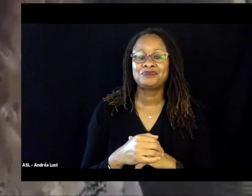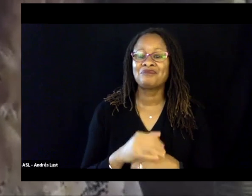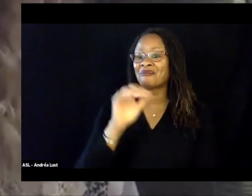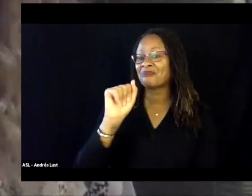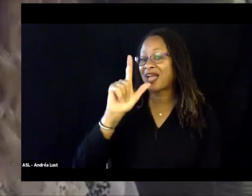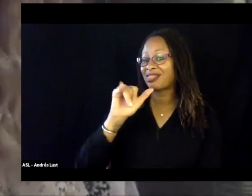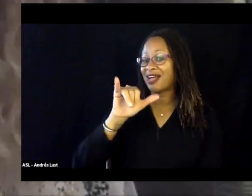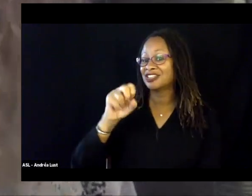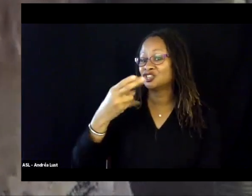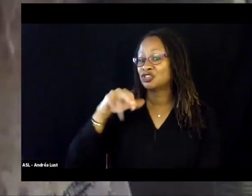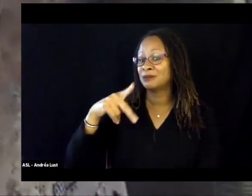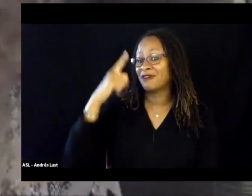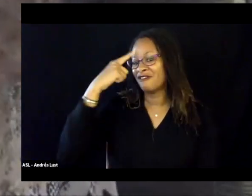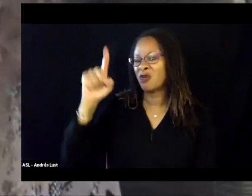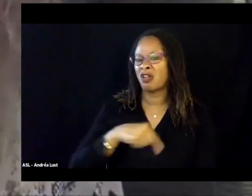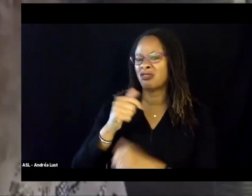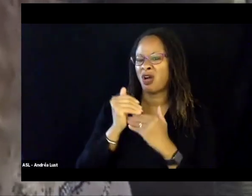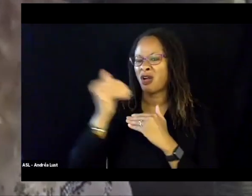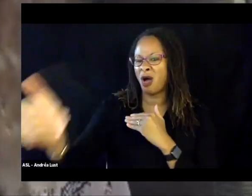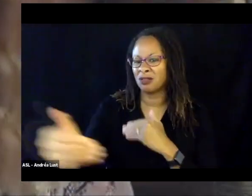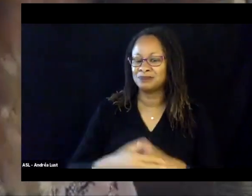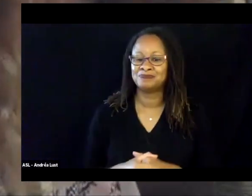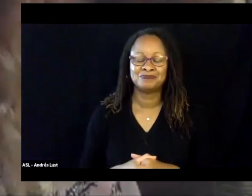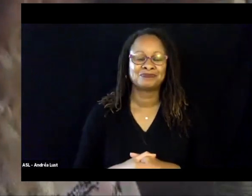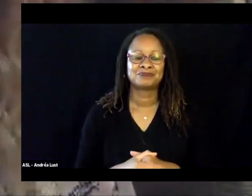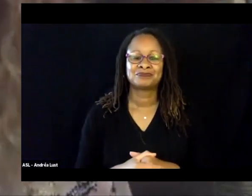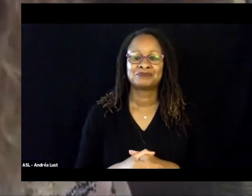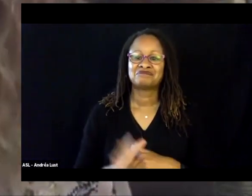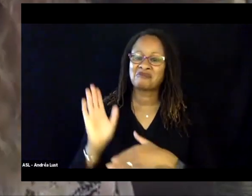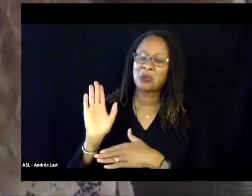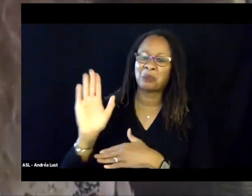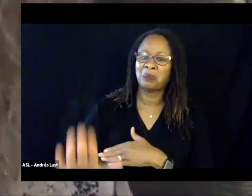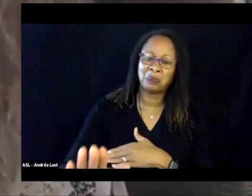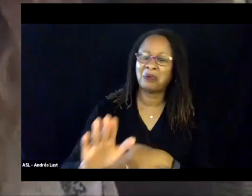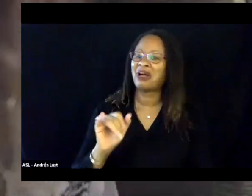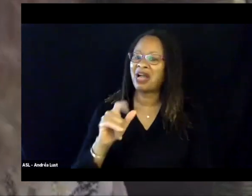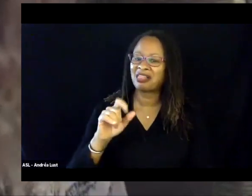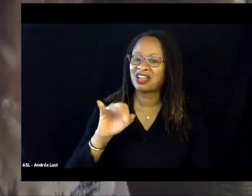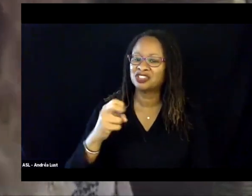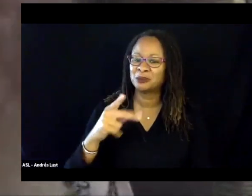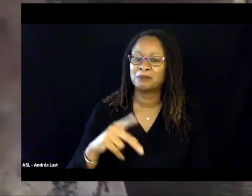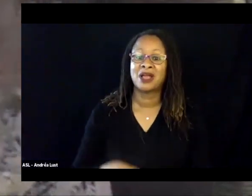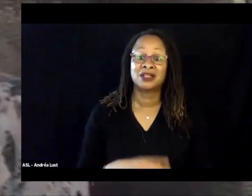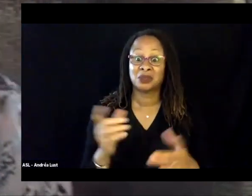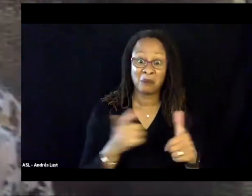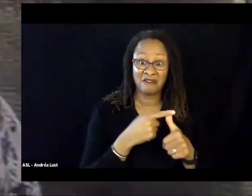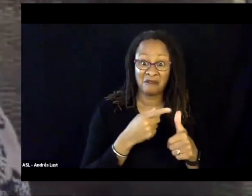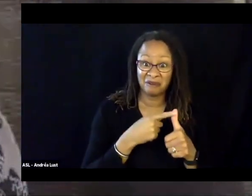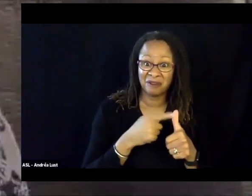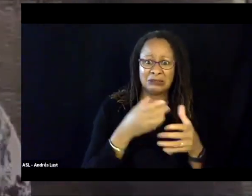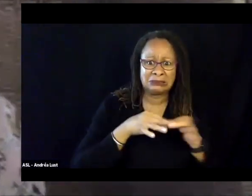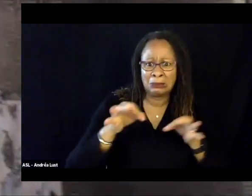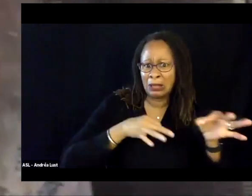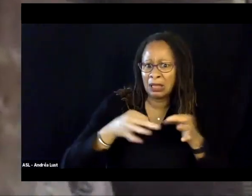allyship for the long haul. So before I get started, I just want to explain what we're doing